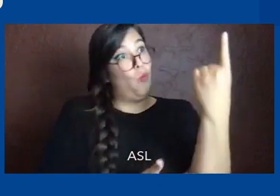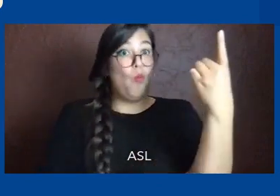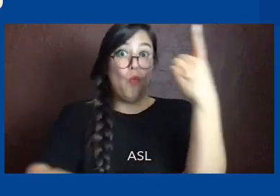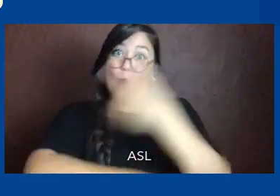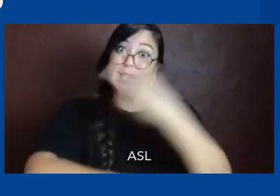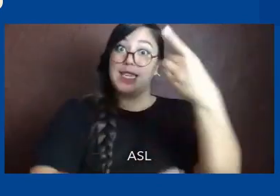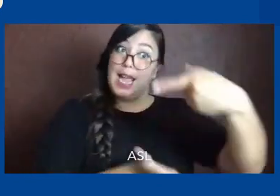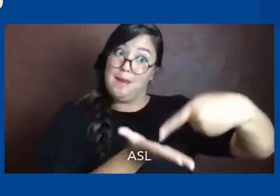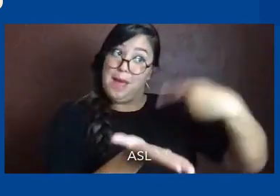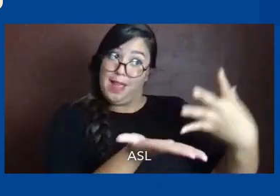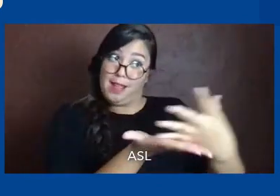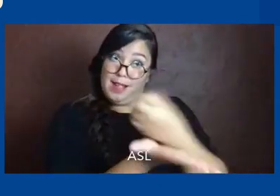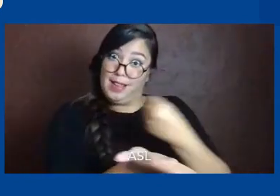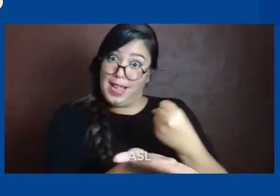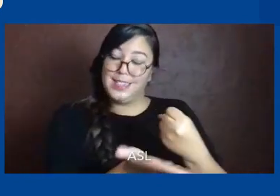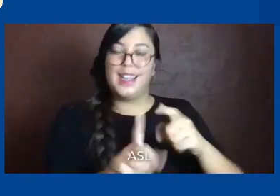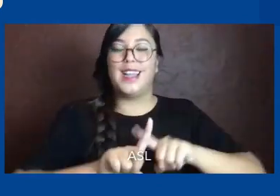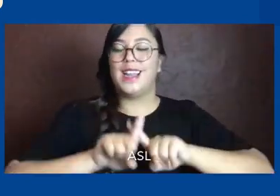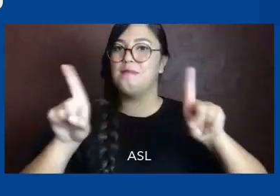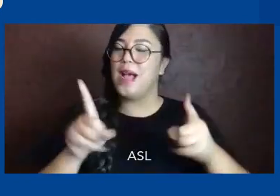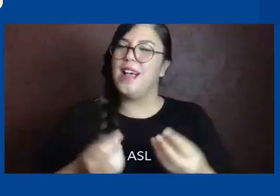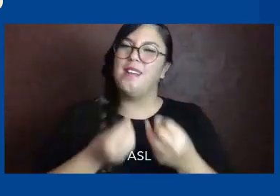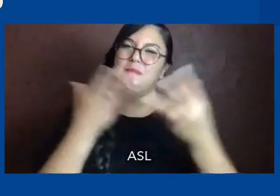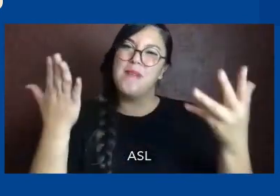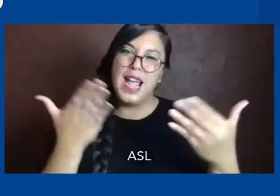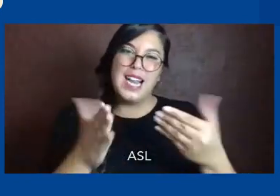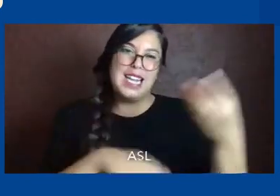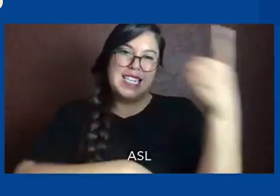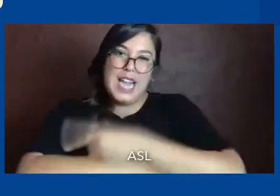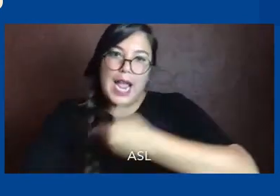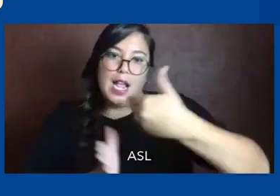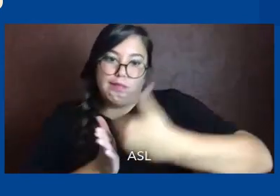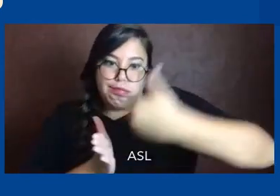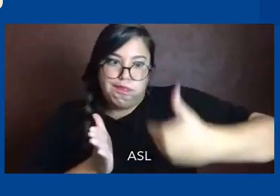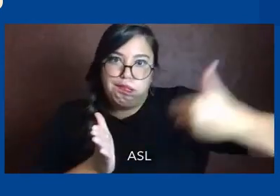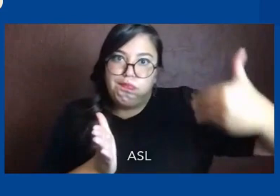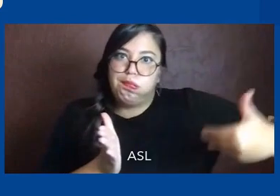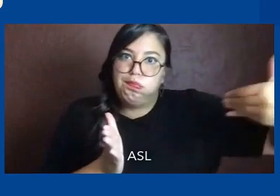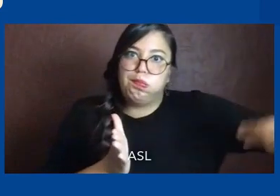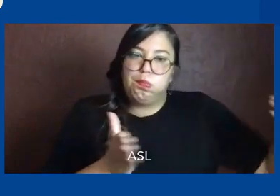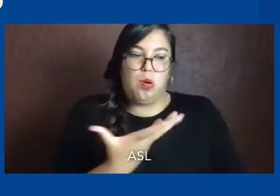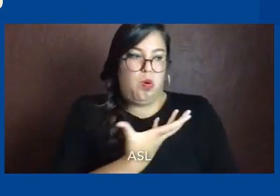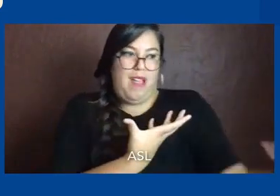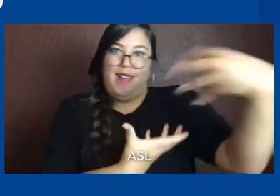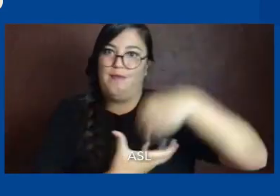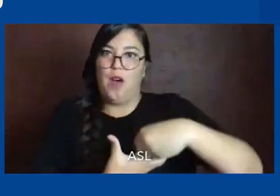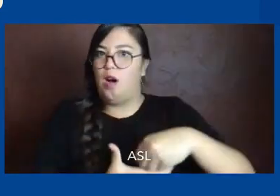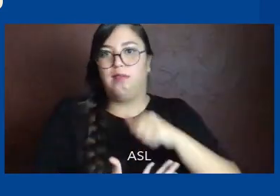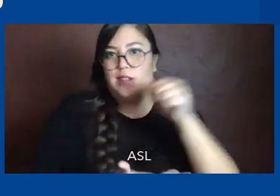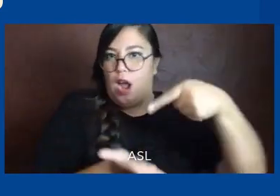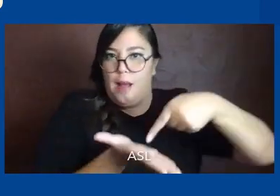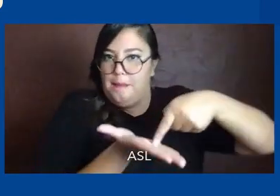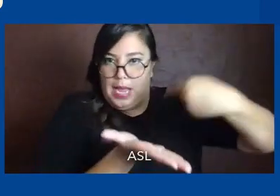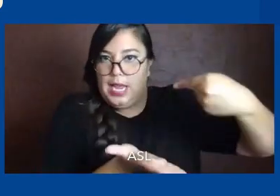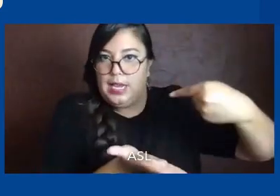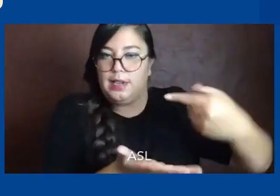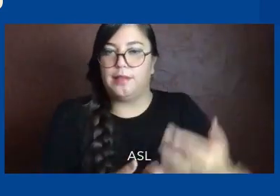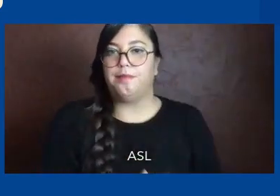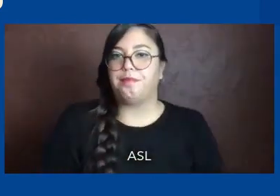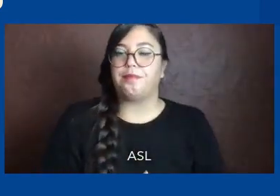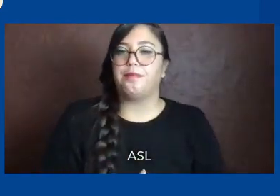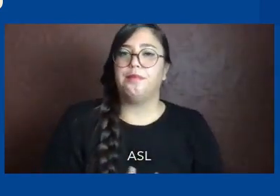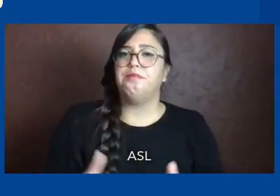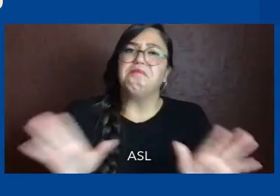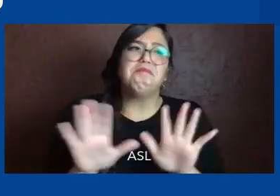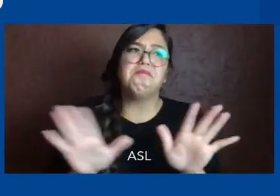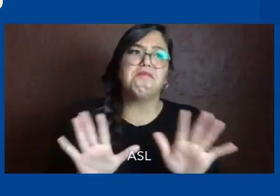that has so many more days attached to it that are completely invisible unless you're doing the work. And I don't mean to overstate